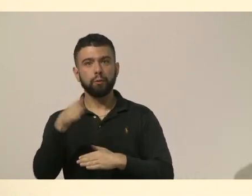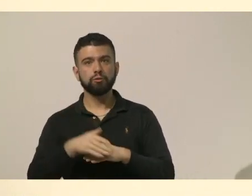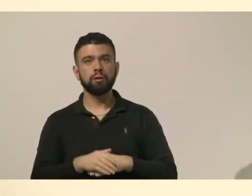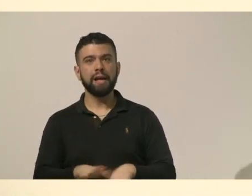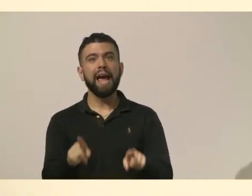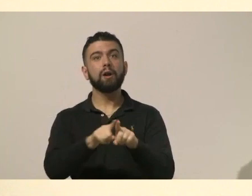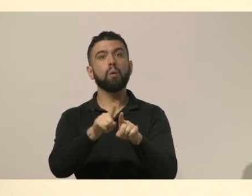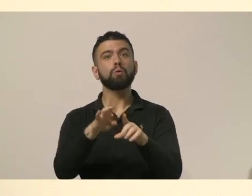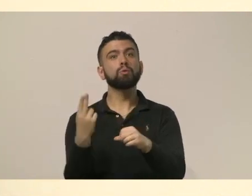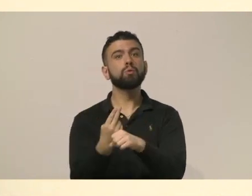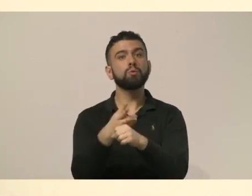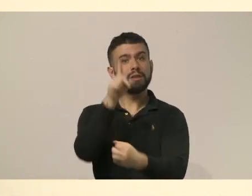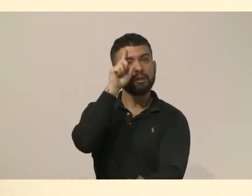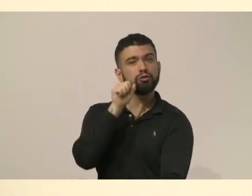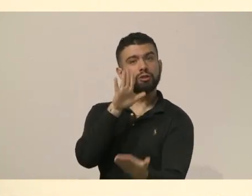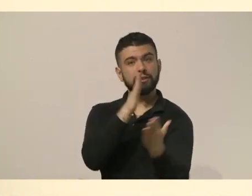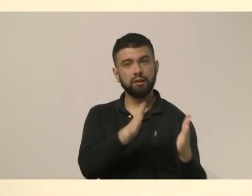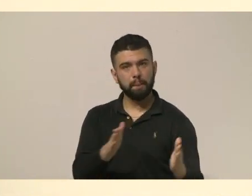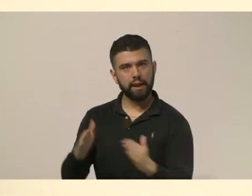processes.